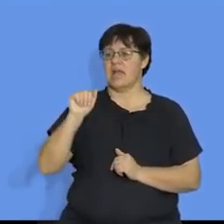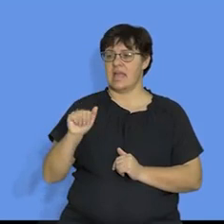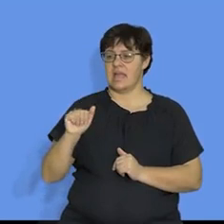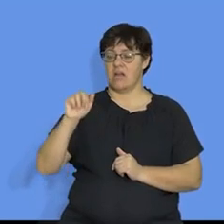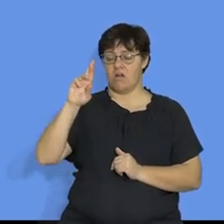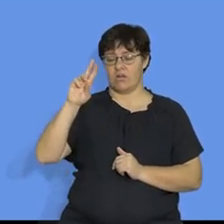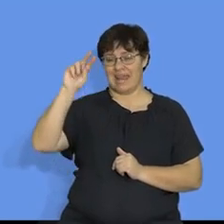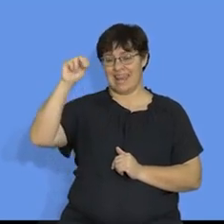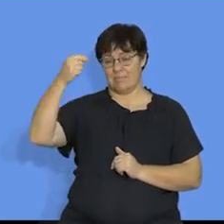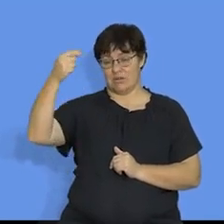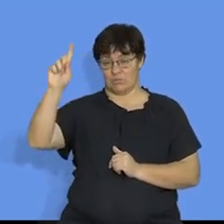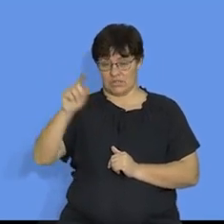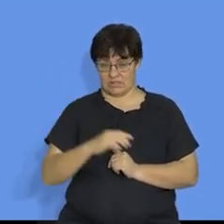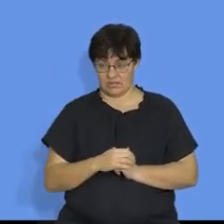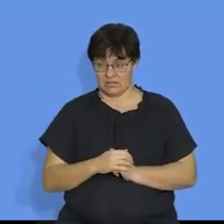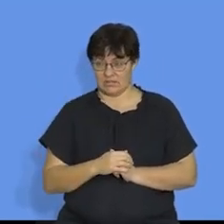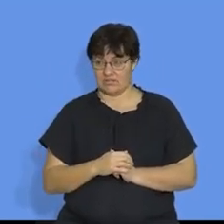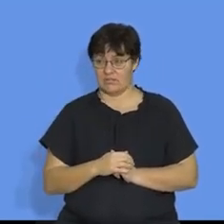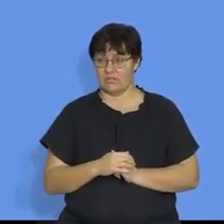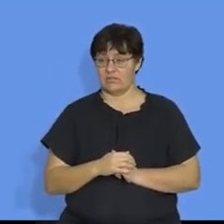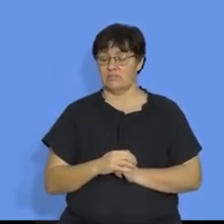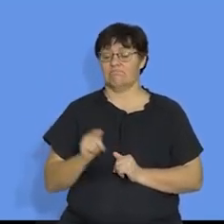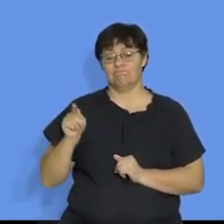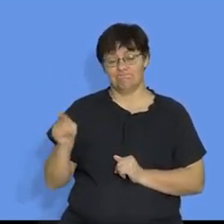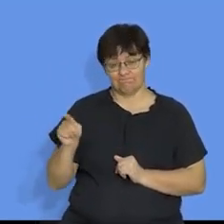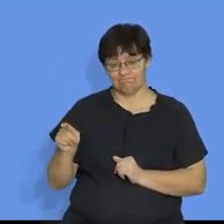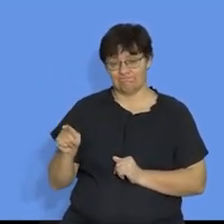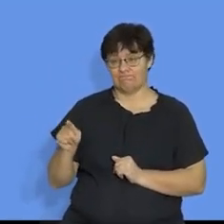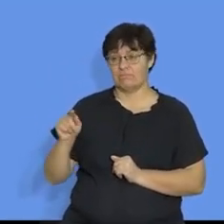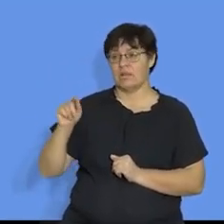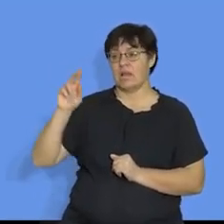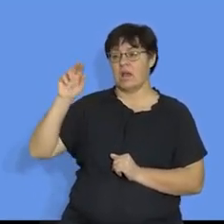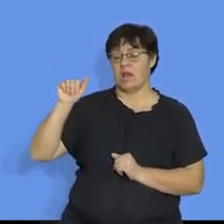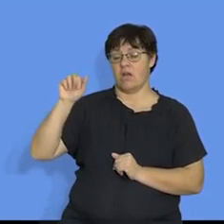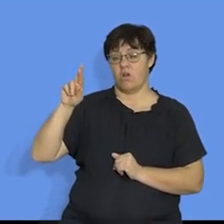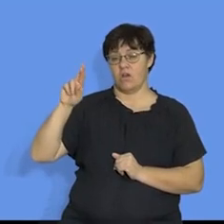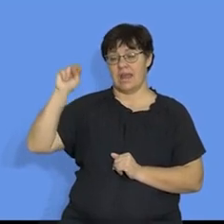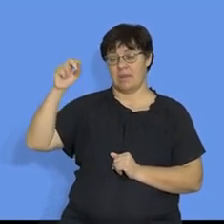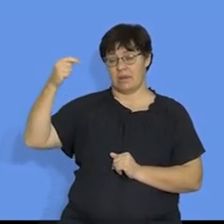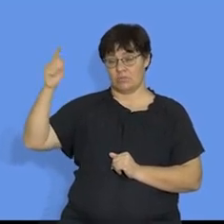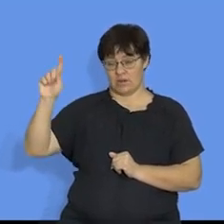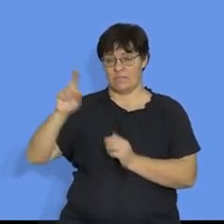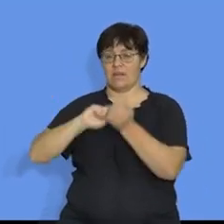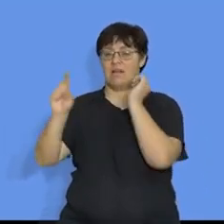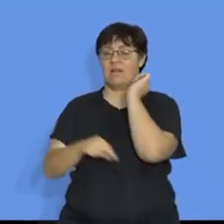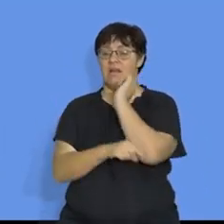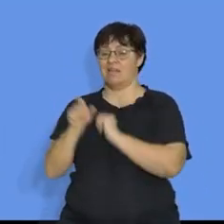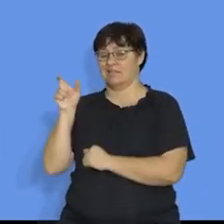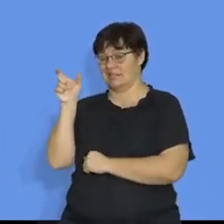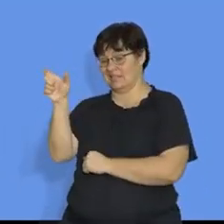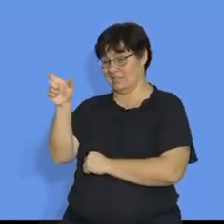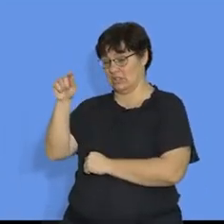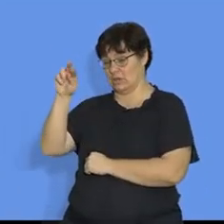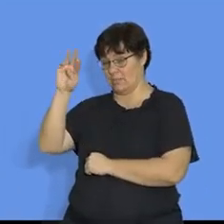of AR to the power of n minus 1. And the n minus 1 is indicating that this is the last